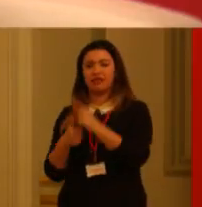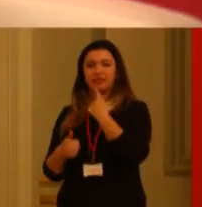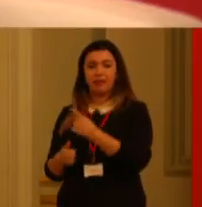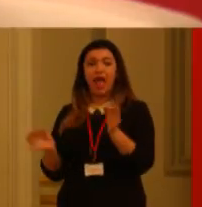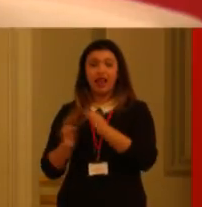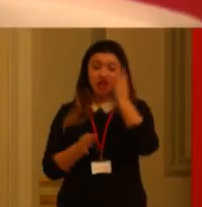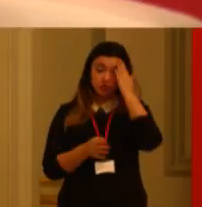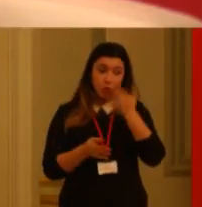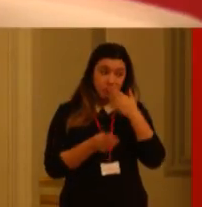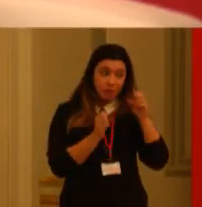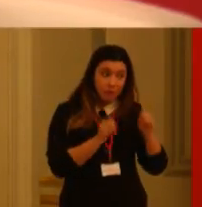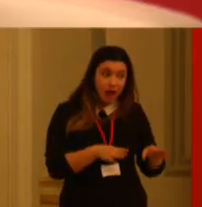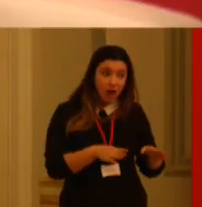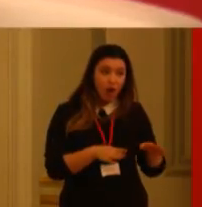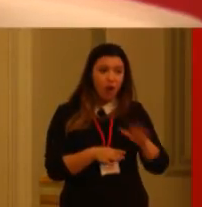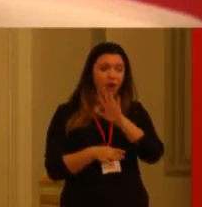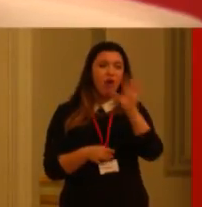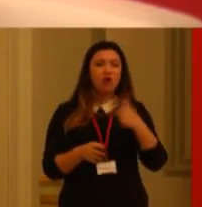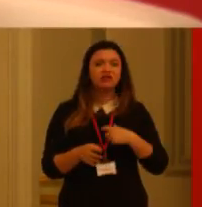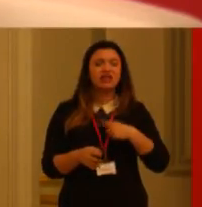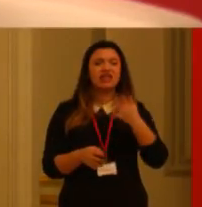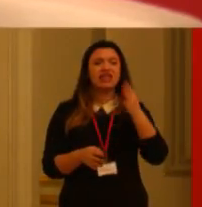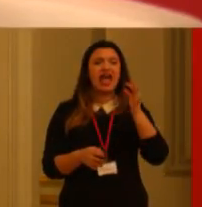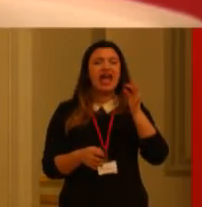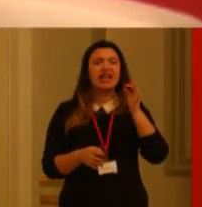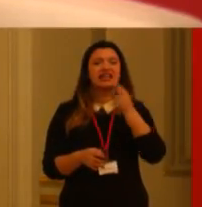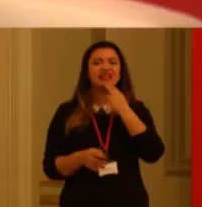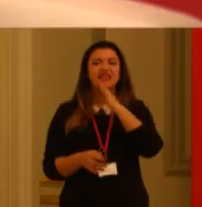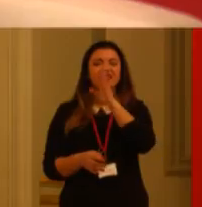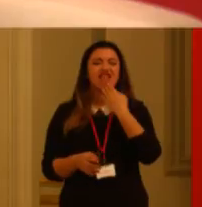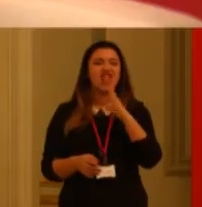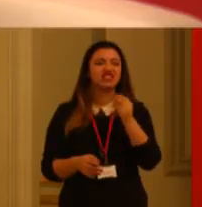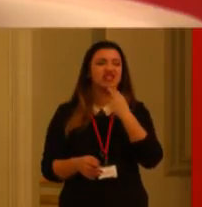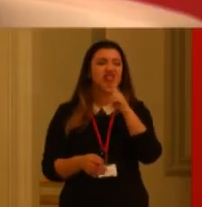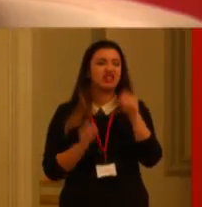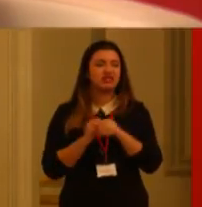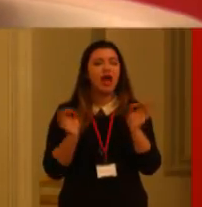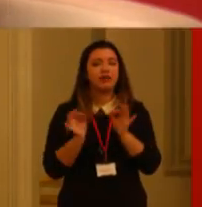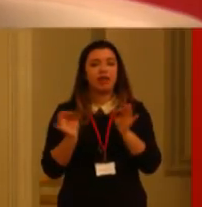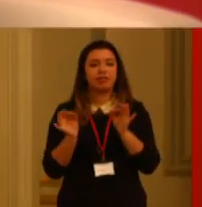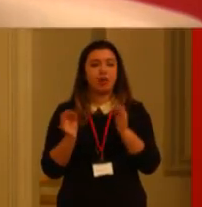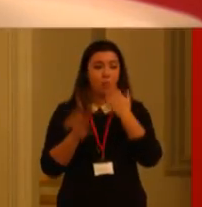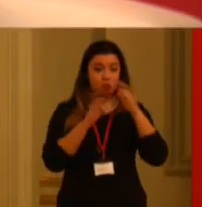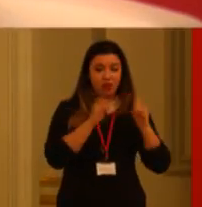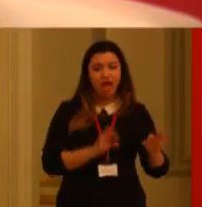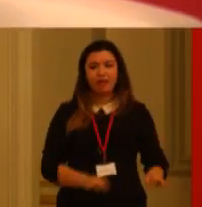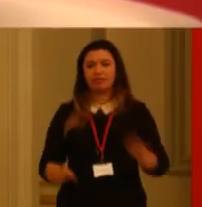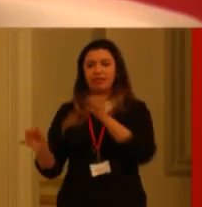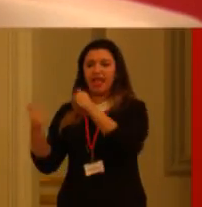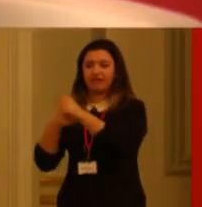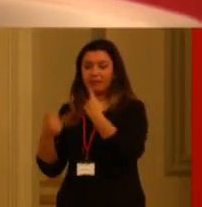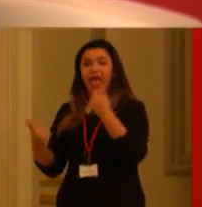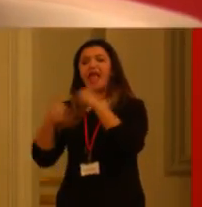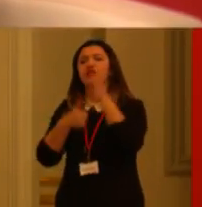inevitably meaning that they leave school at an early age. For a young girl, that means that that young girl will